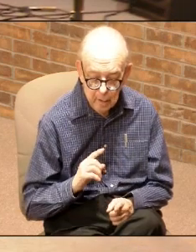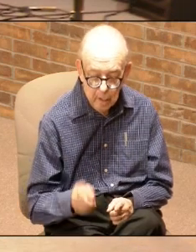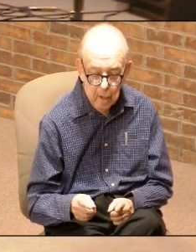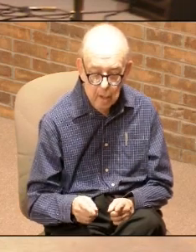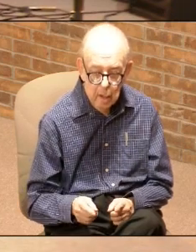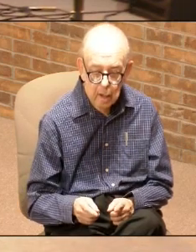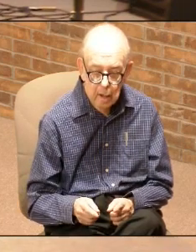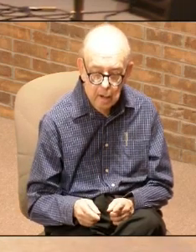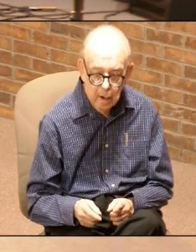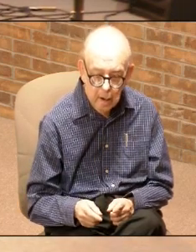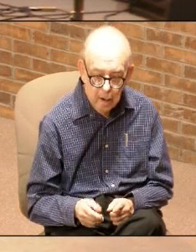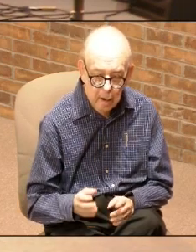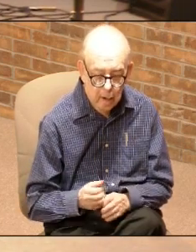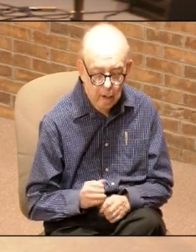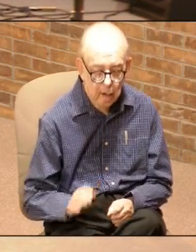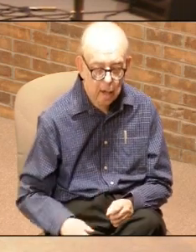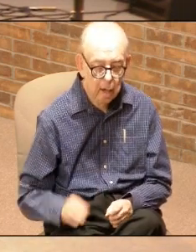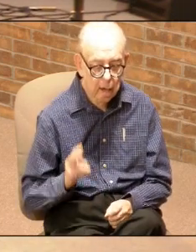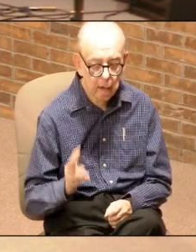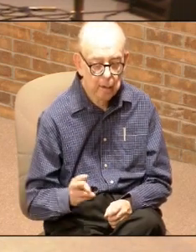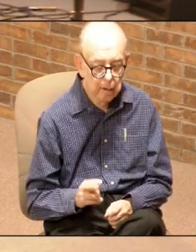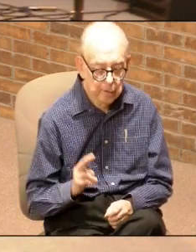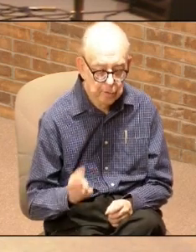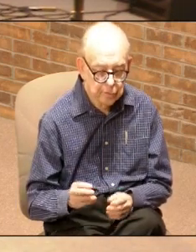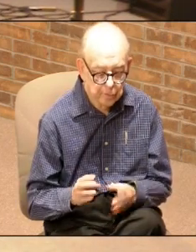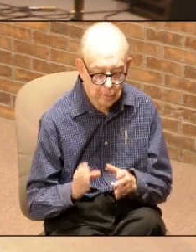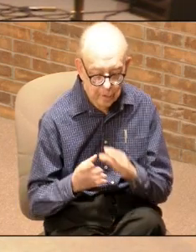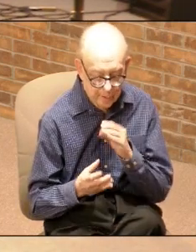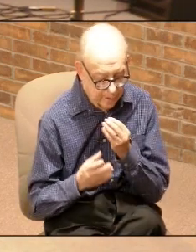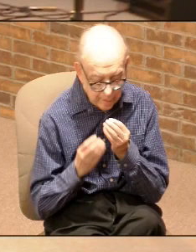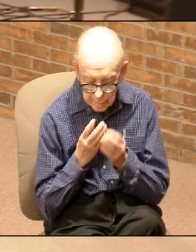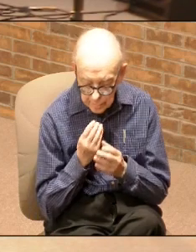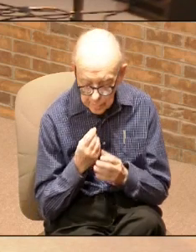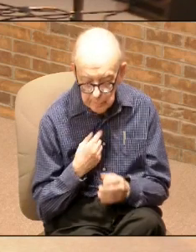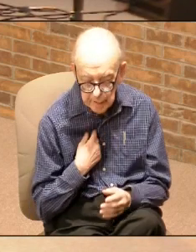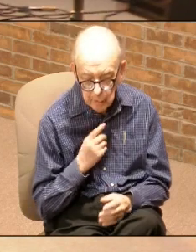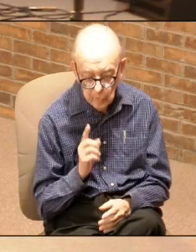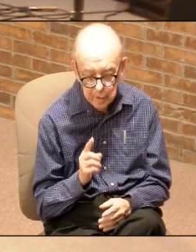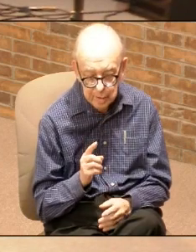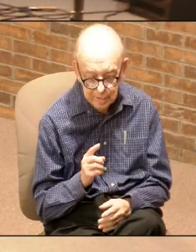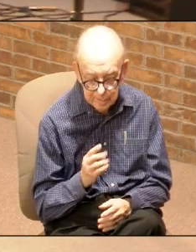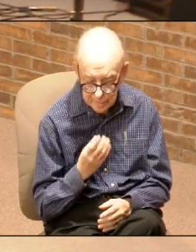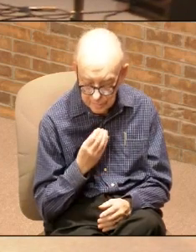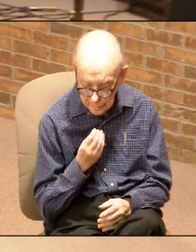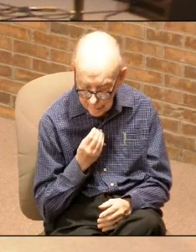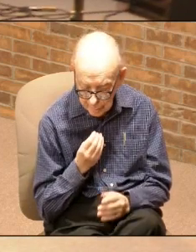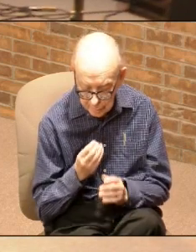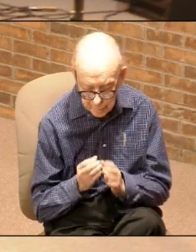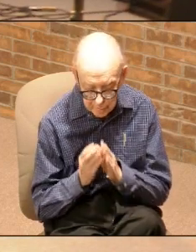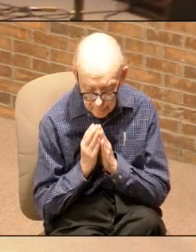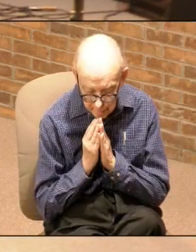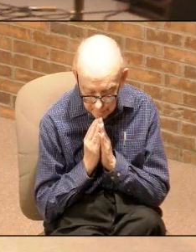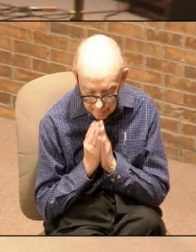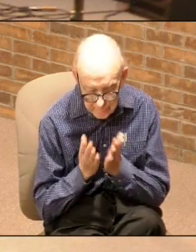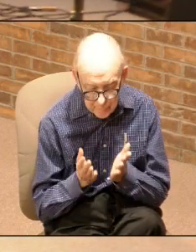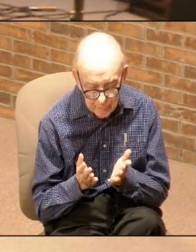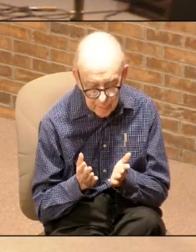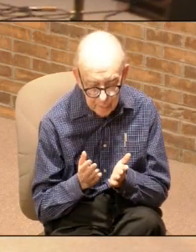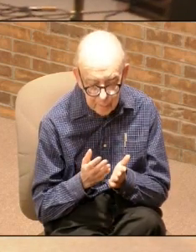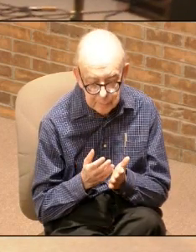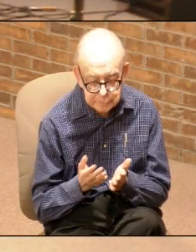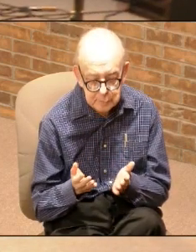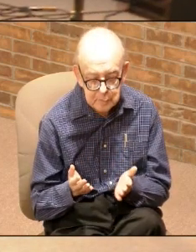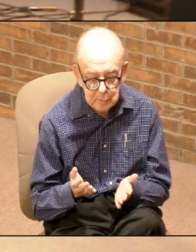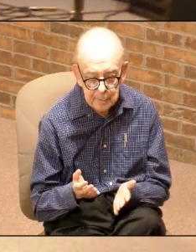I get the dog 2 roast beef sandwiches and me 1. Okay? There was